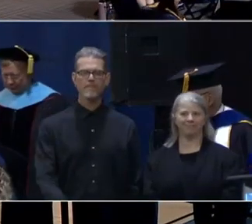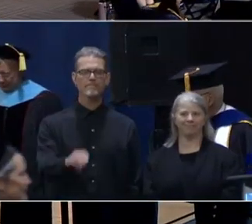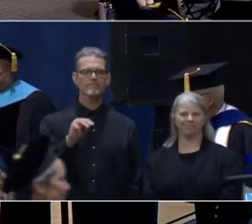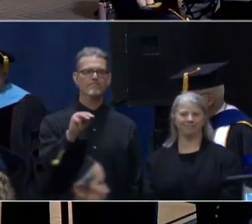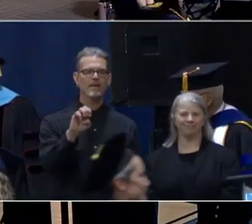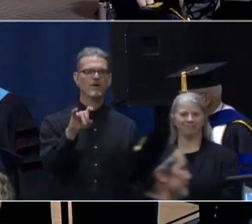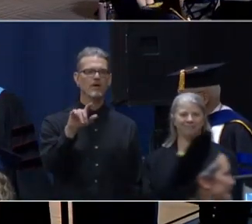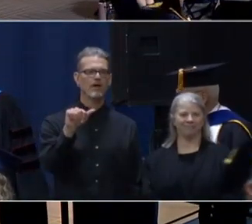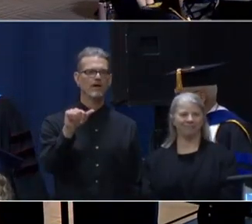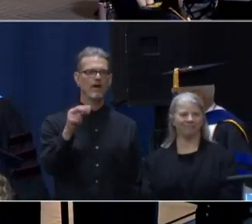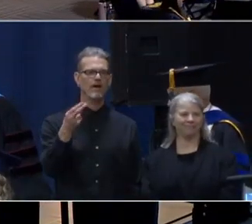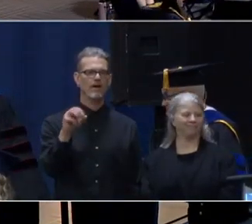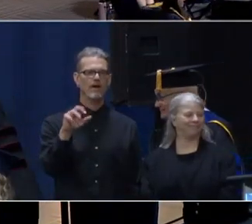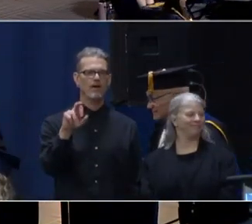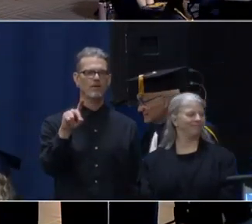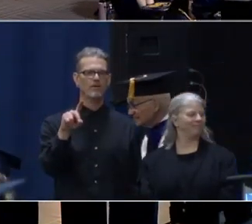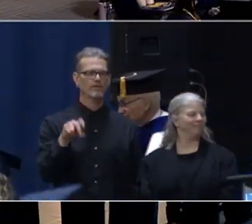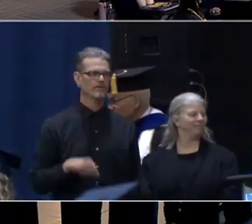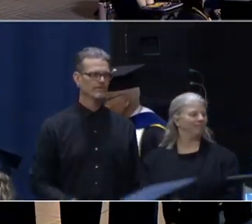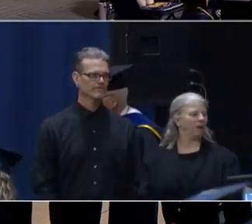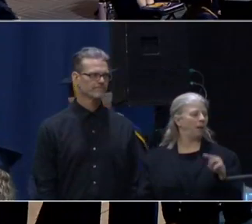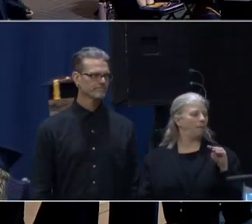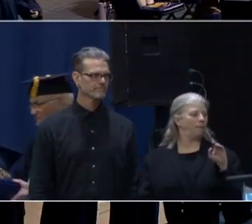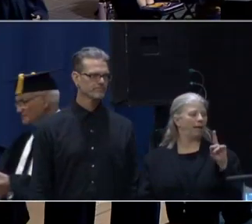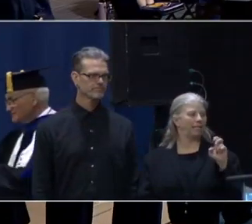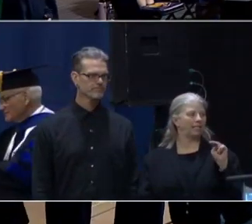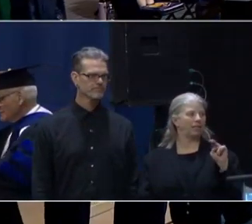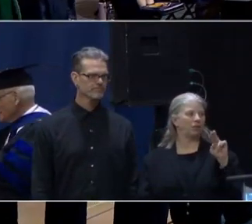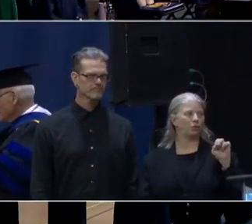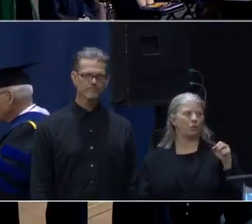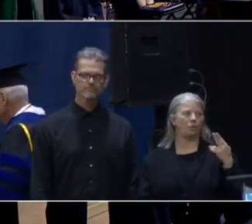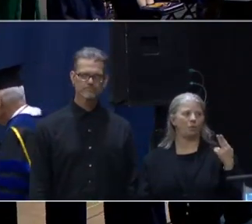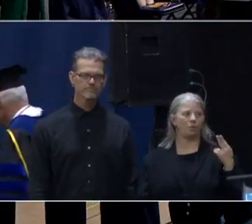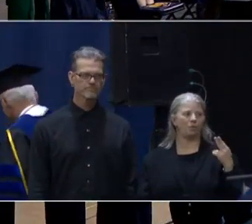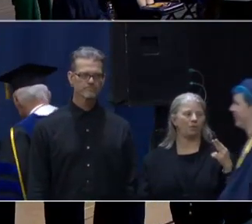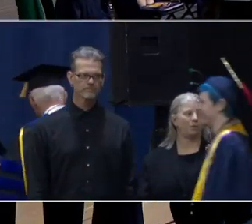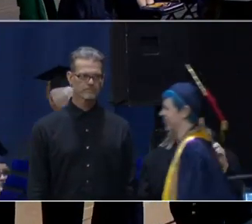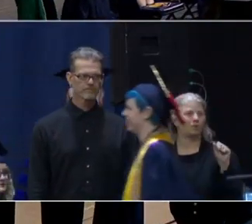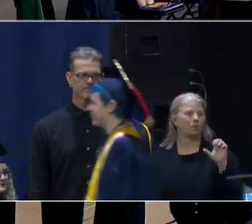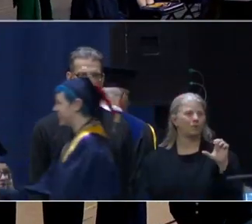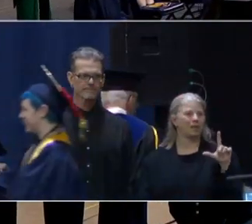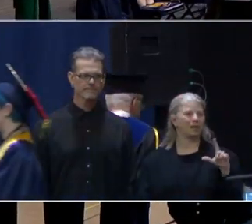Liana Howard. Madison North, summa cum laude.